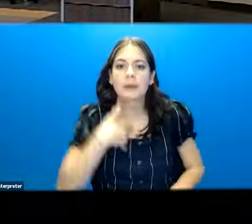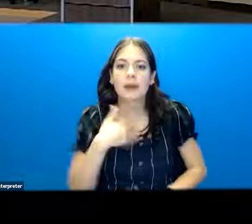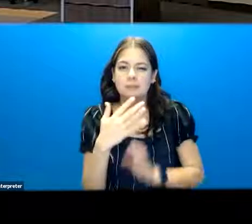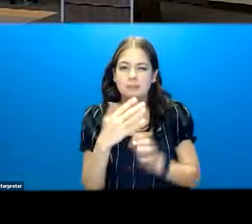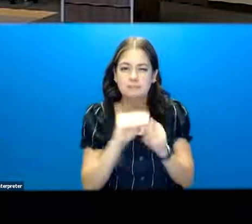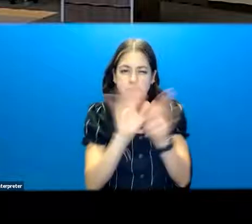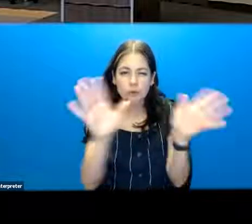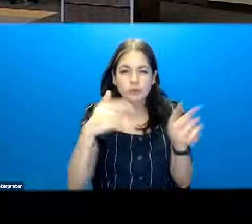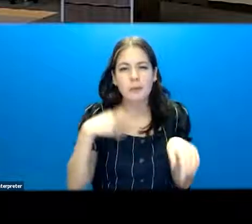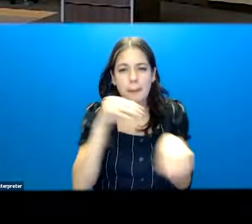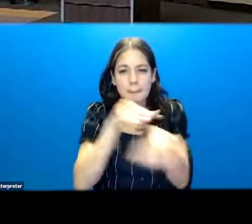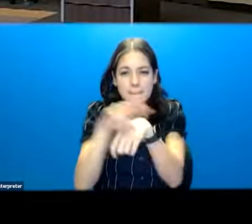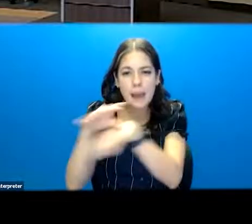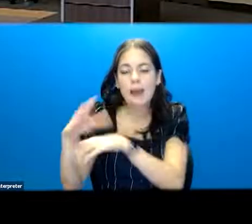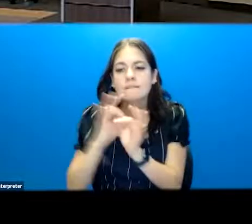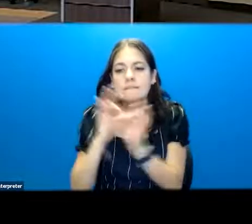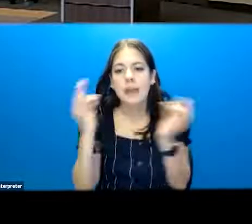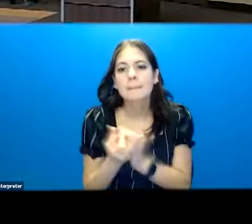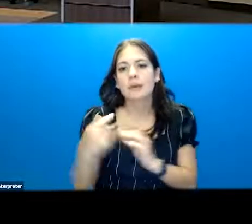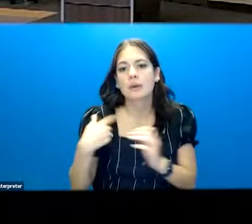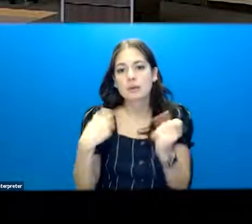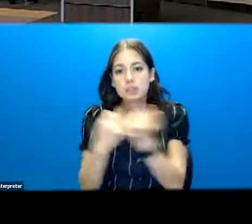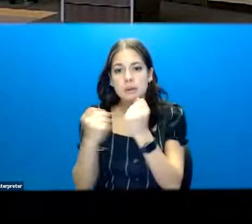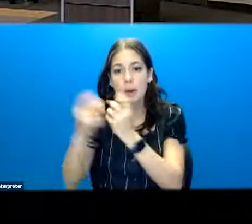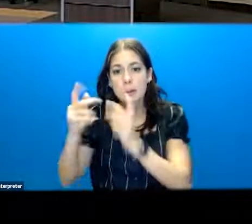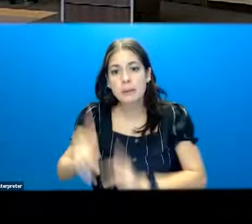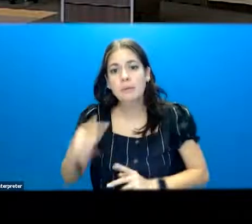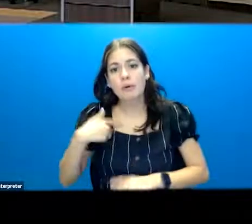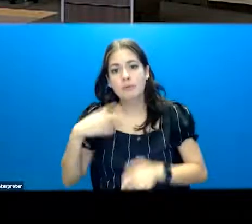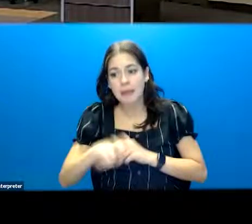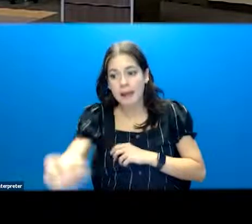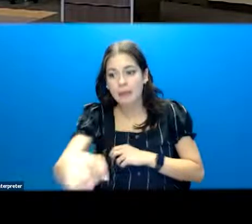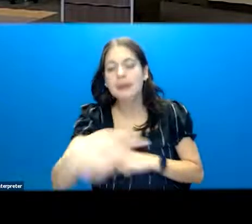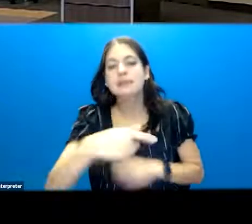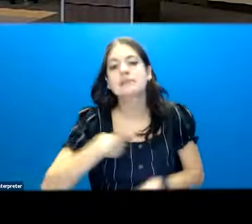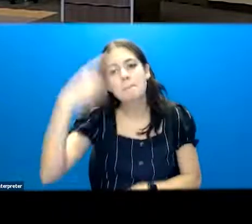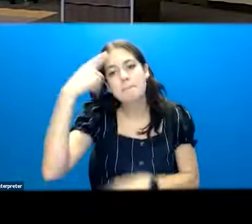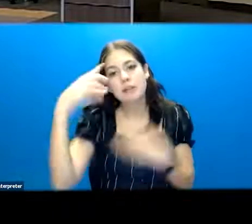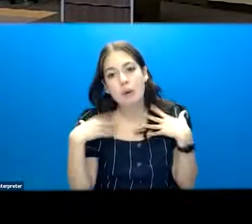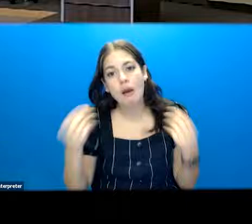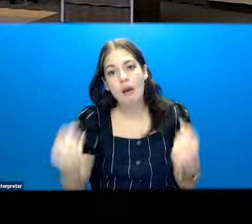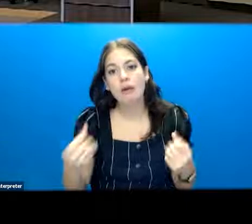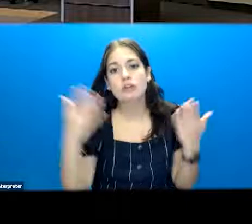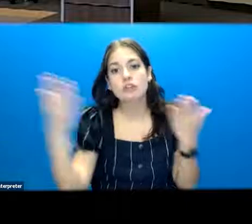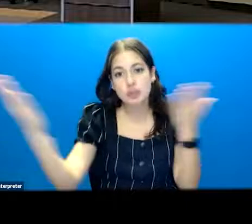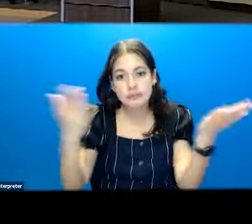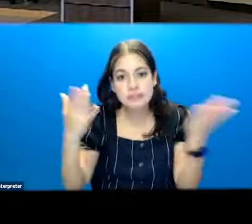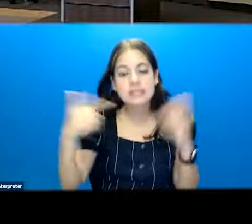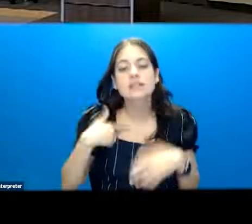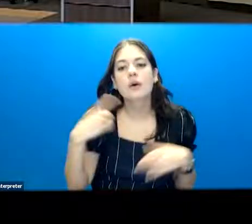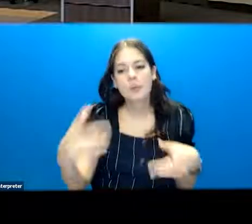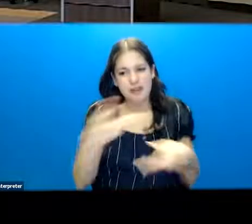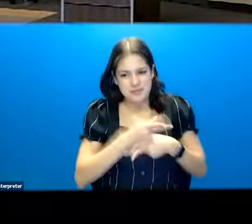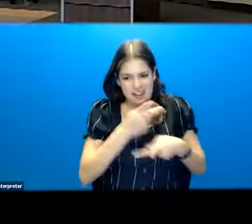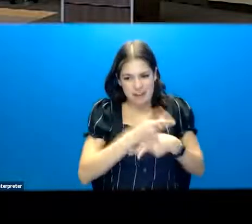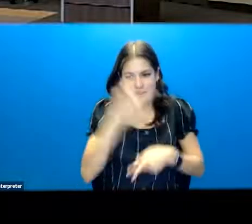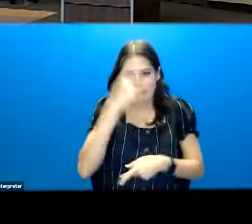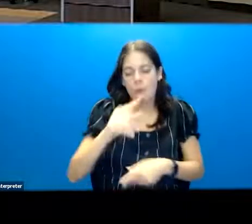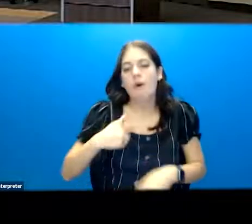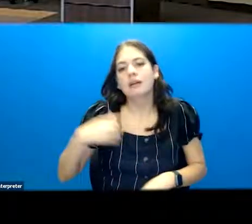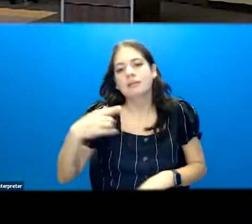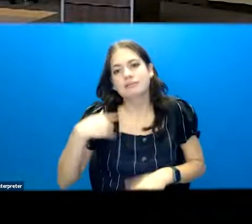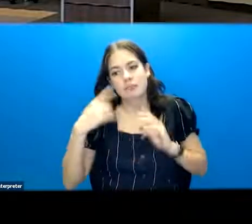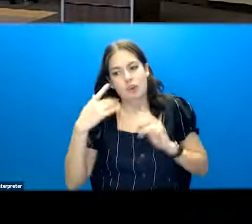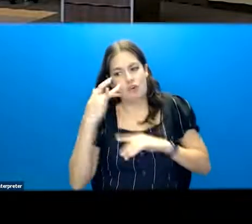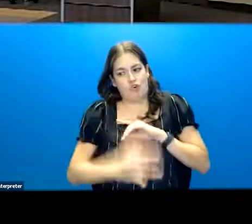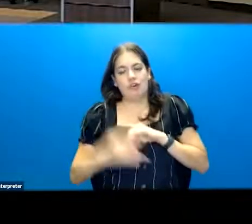of family members or support persons on the pathways to mental health services and while receiving care for loved ones in the early